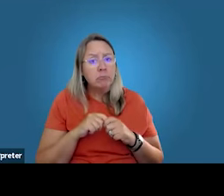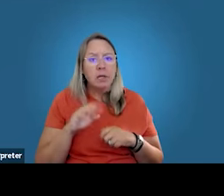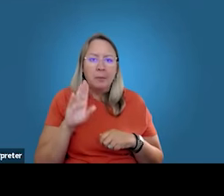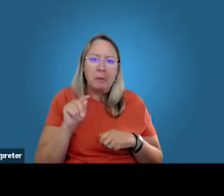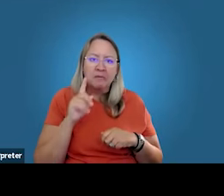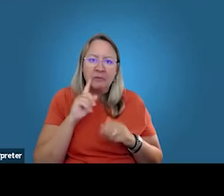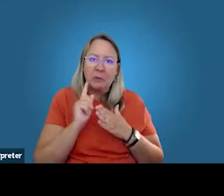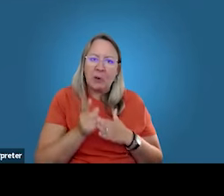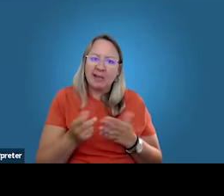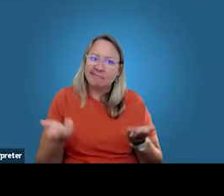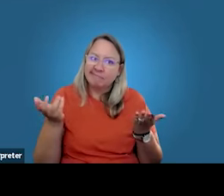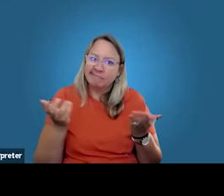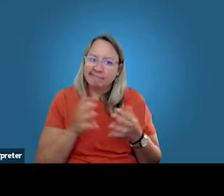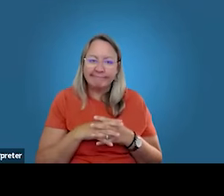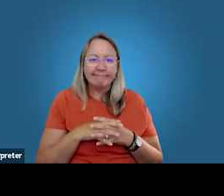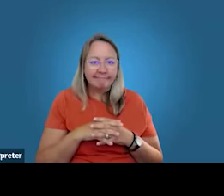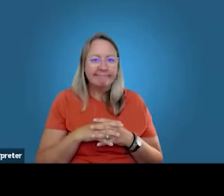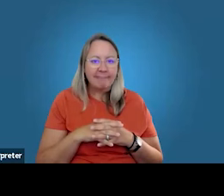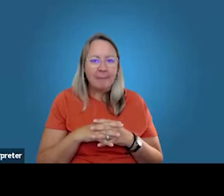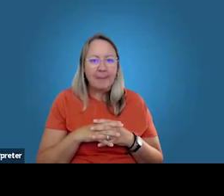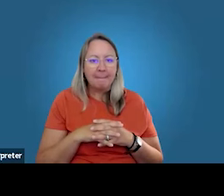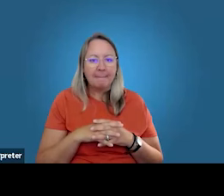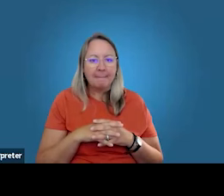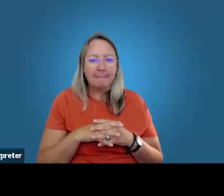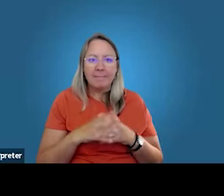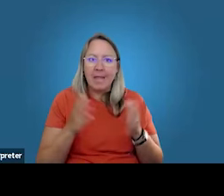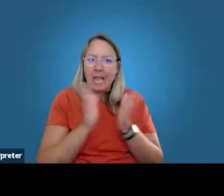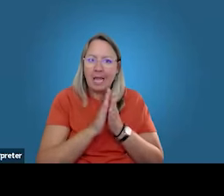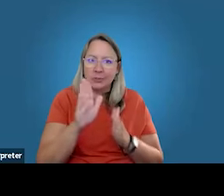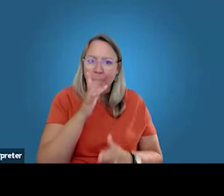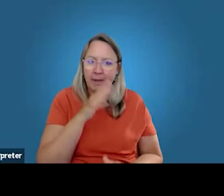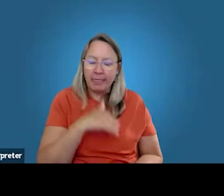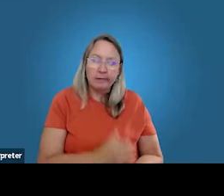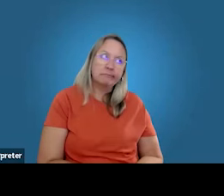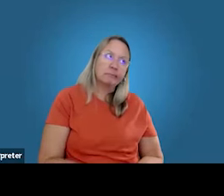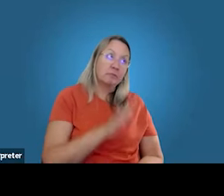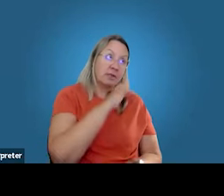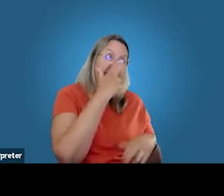for a while anyway. Ask your mother.